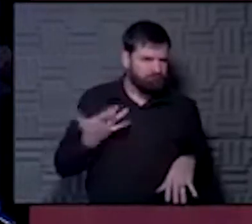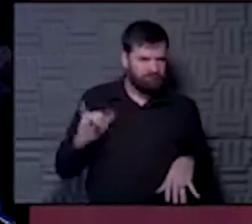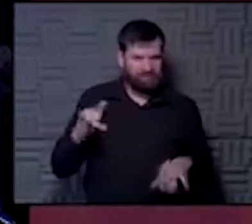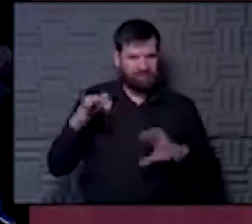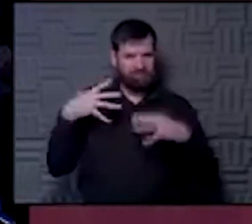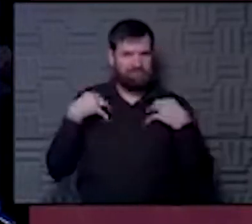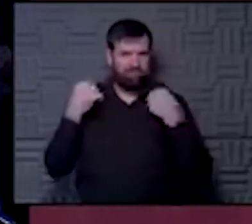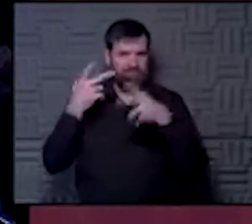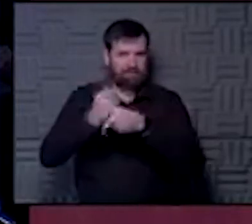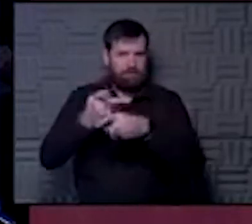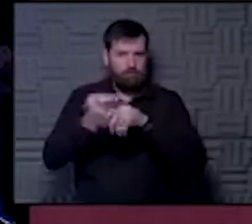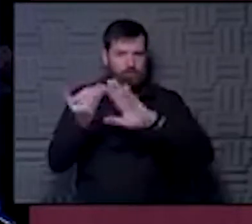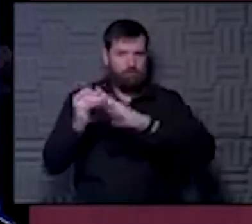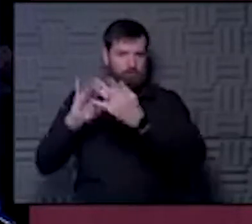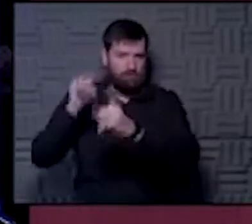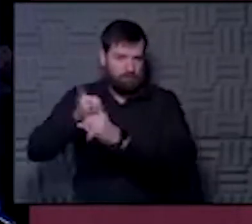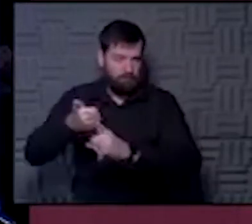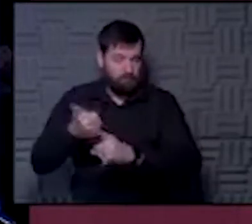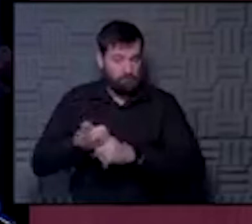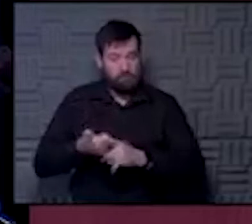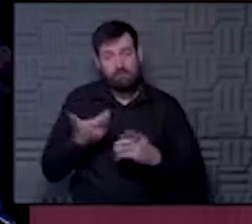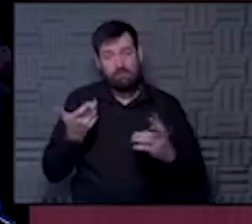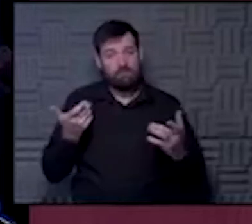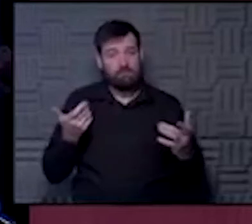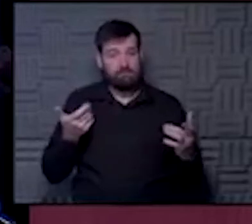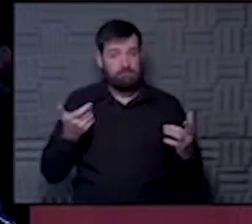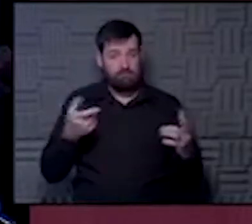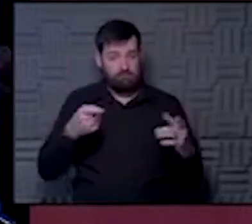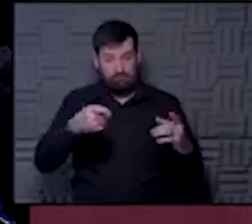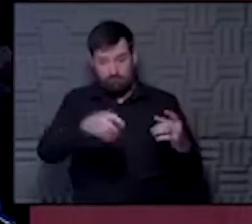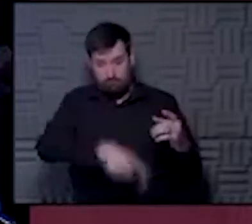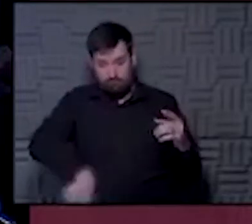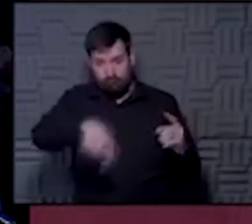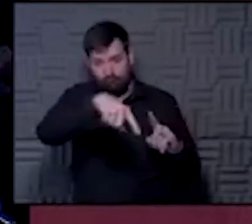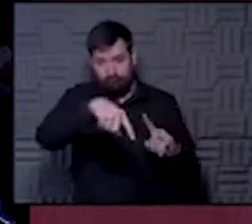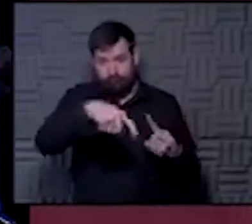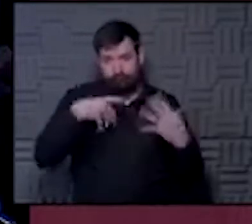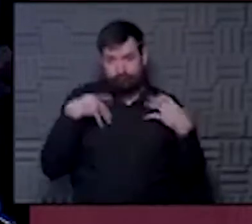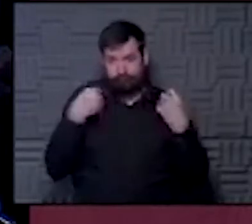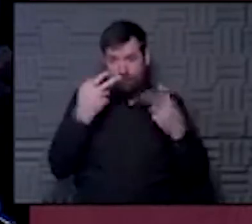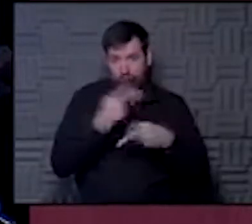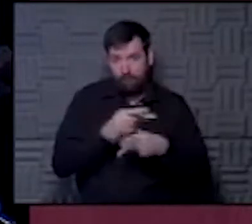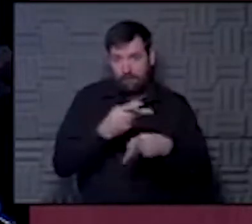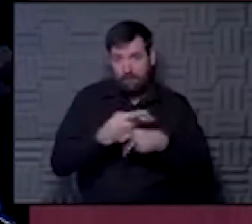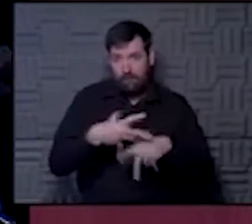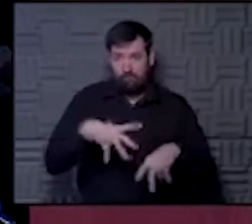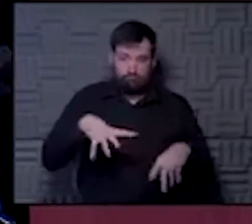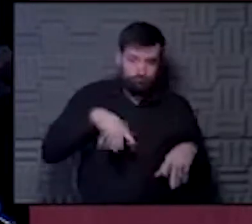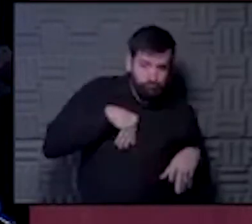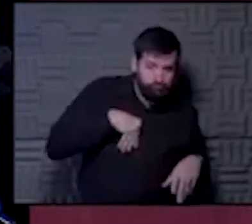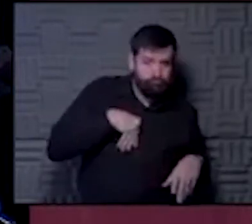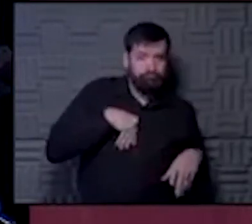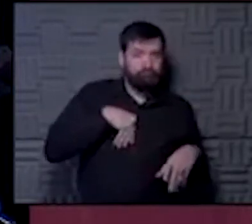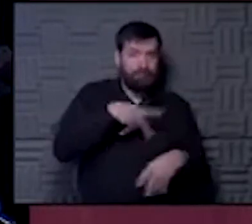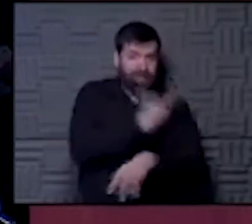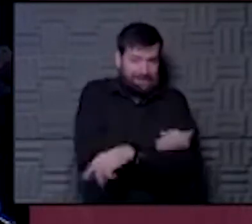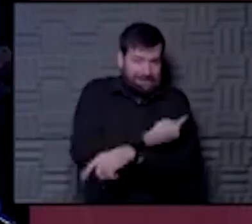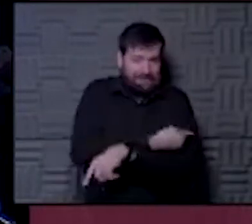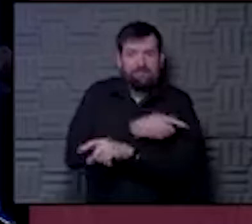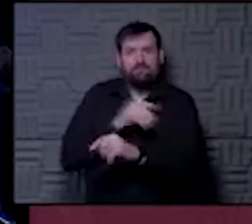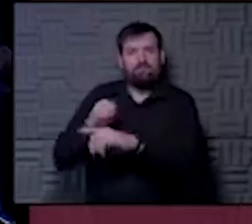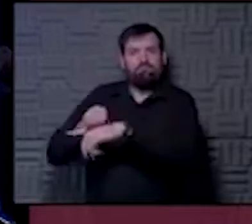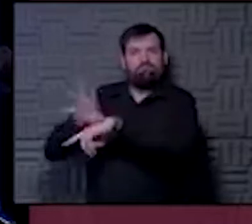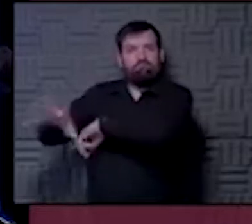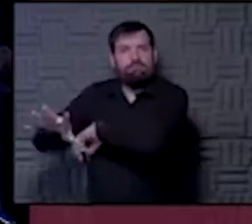itself? And how will acceptance of the vaccine among the healthcare industry shape public attitudes toward the